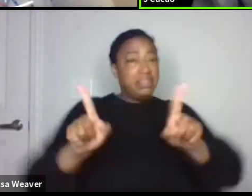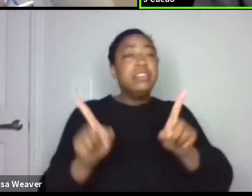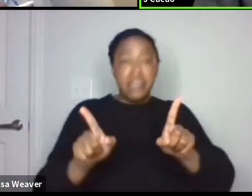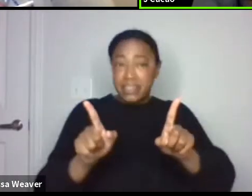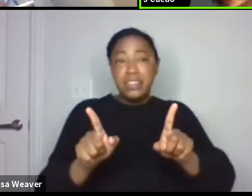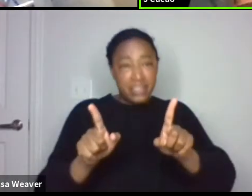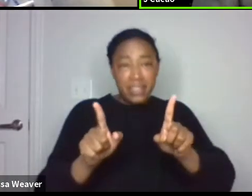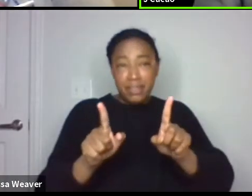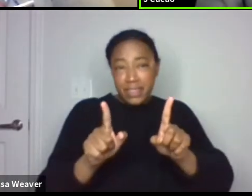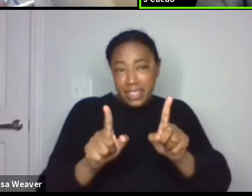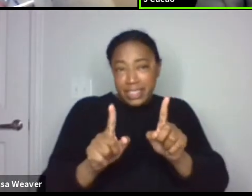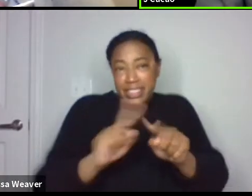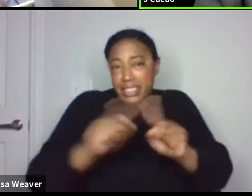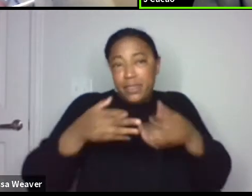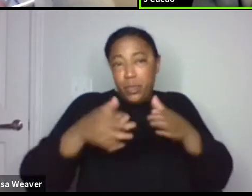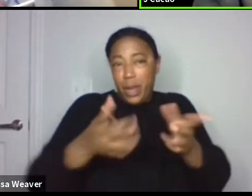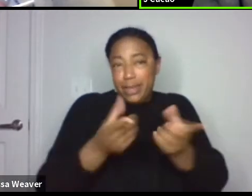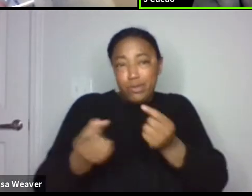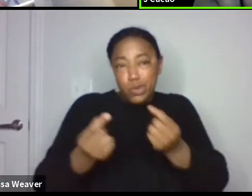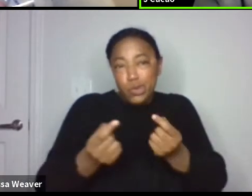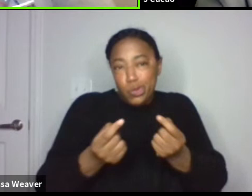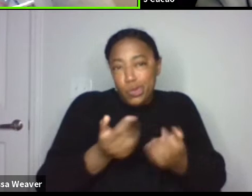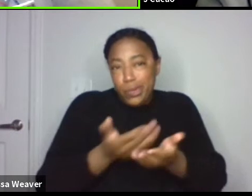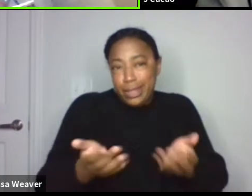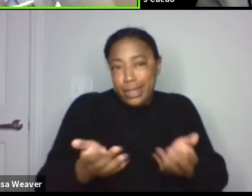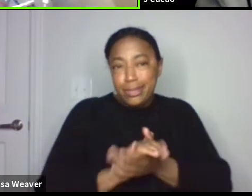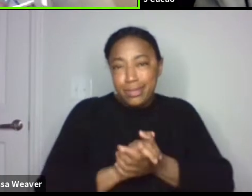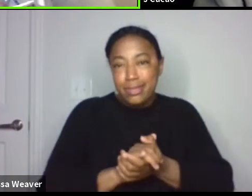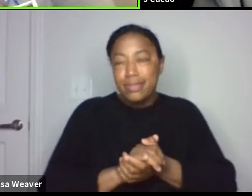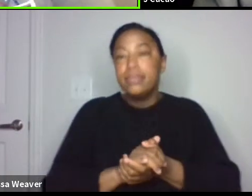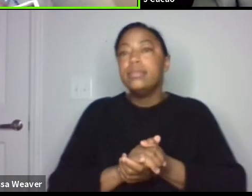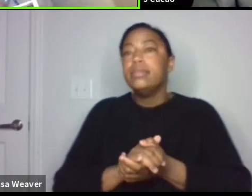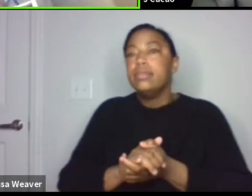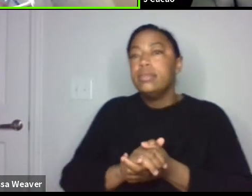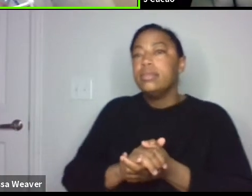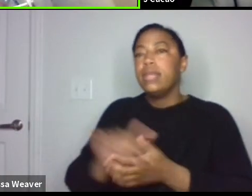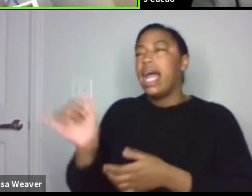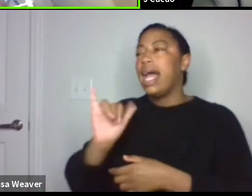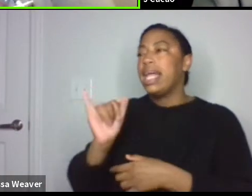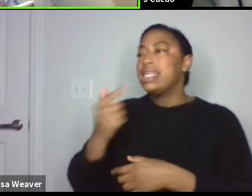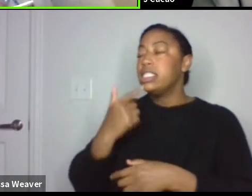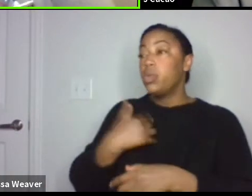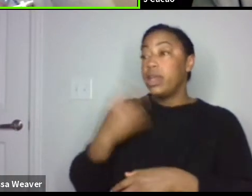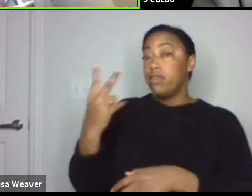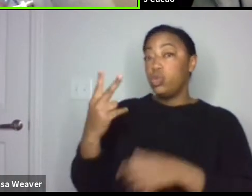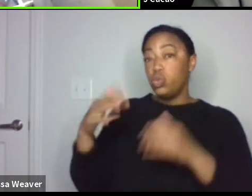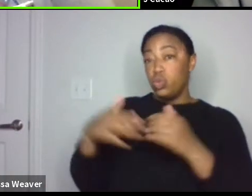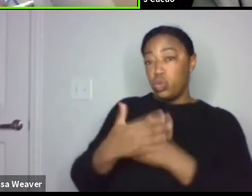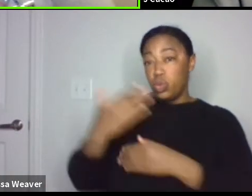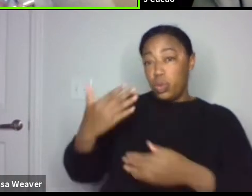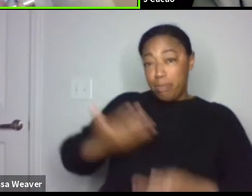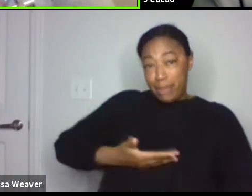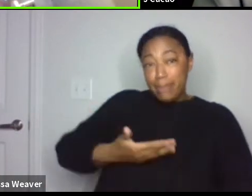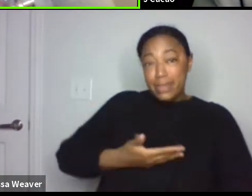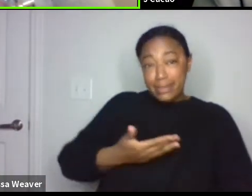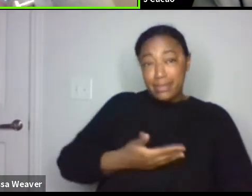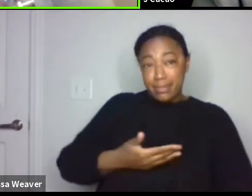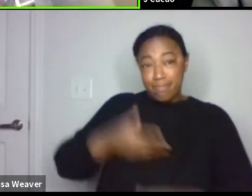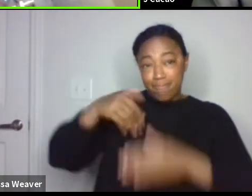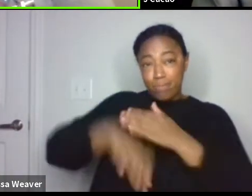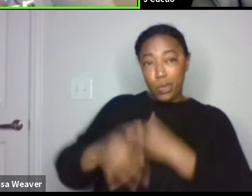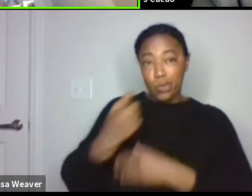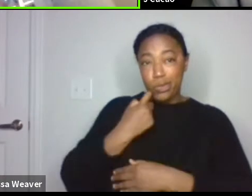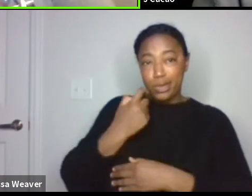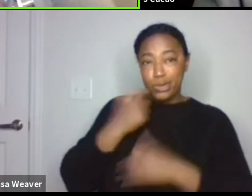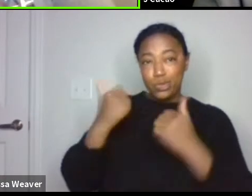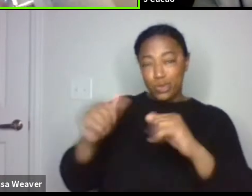things that's done. You know what I mean? And then we were, like I said, we have 2 newborns and we're trying to teach them sign language.